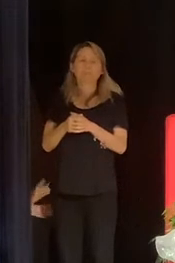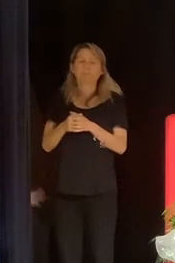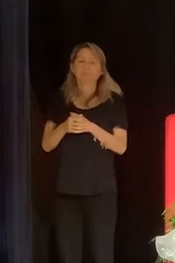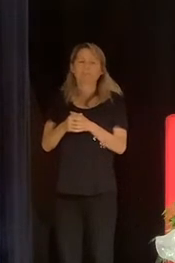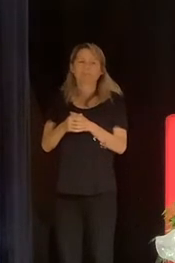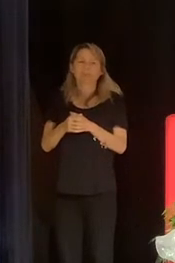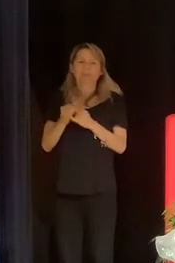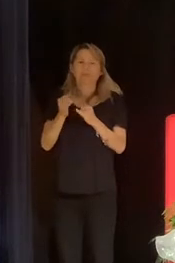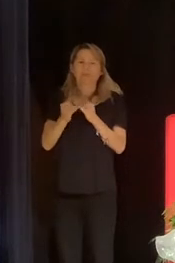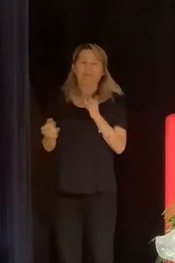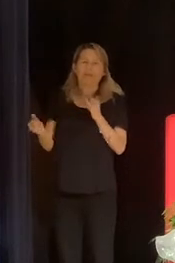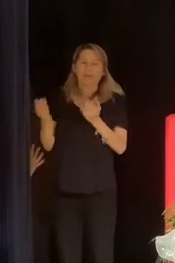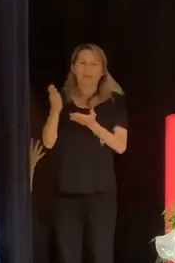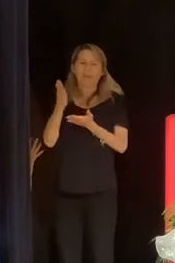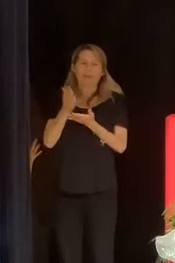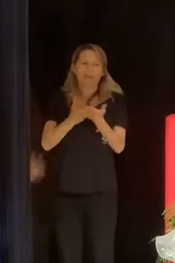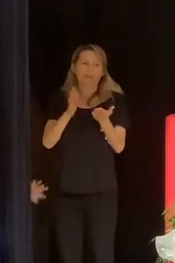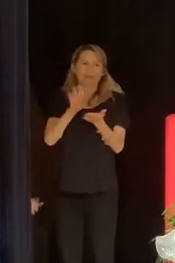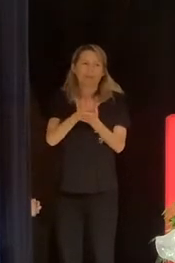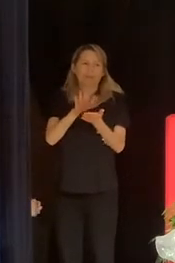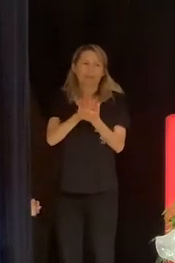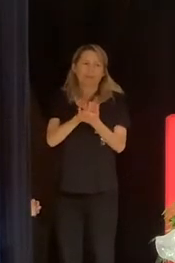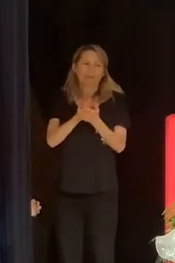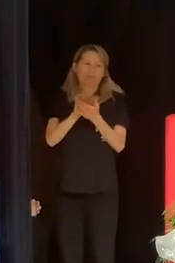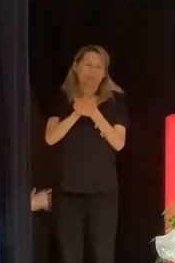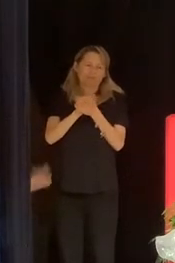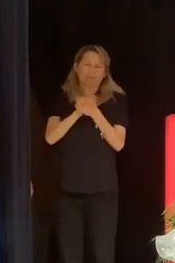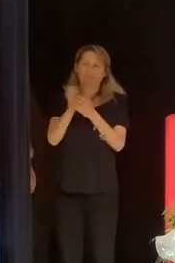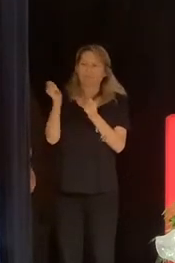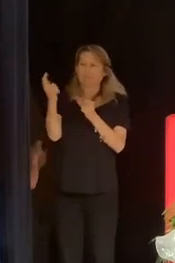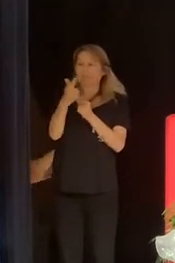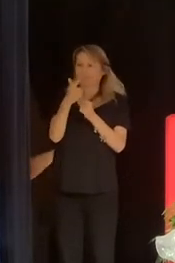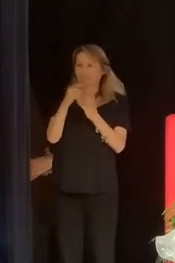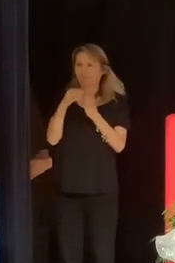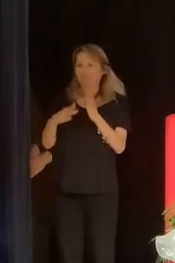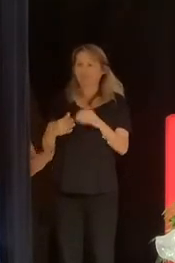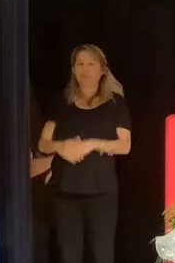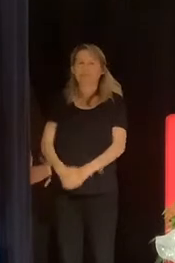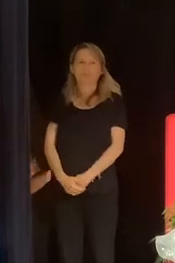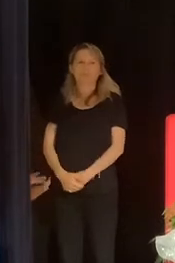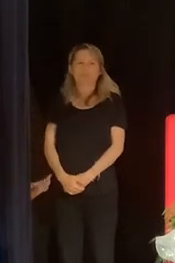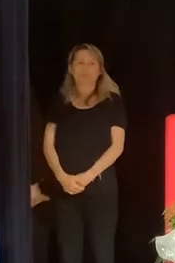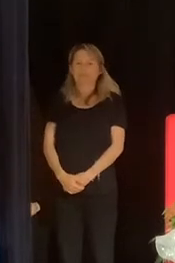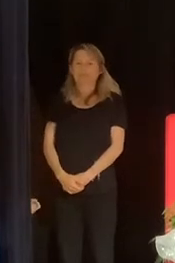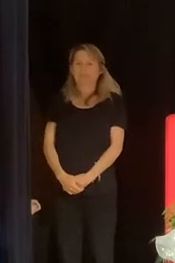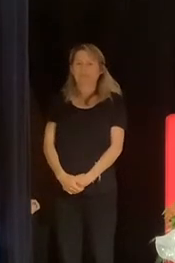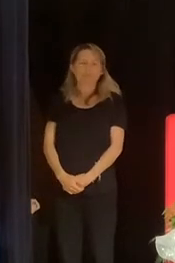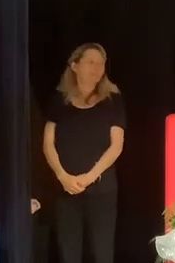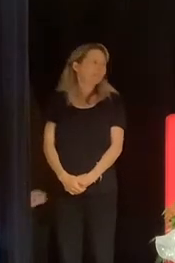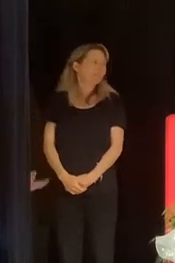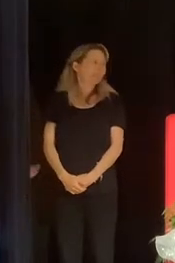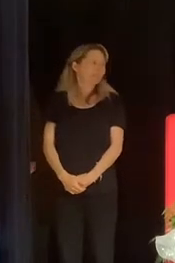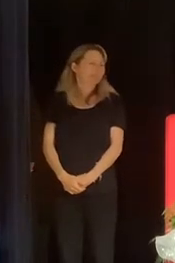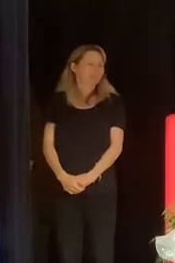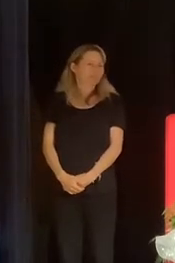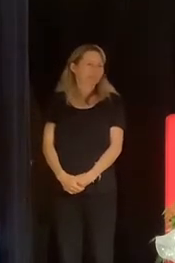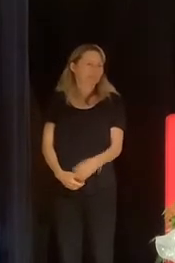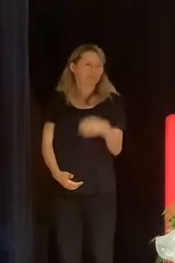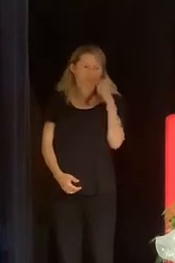chapter in her academic life. Congratulations to all the students at Drury. Thank you.